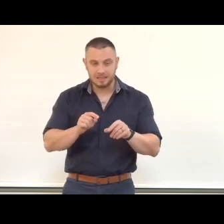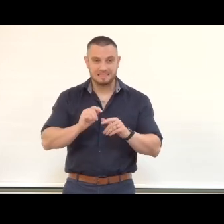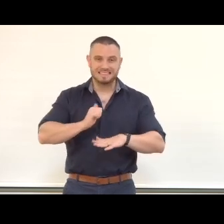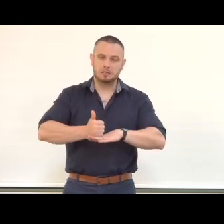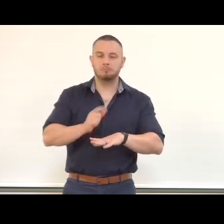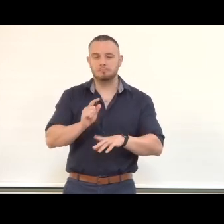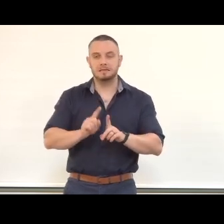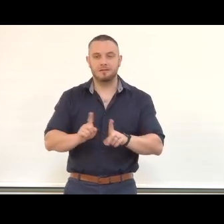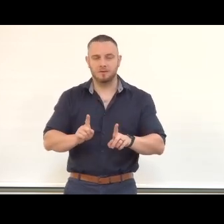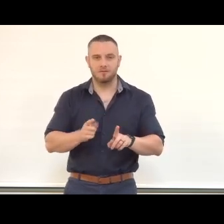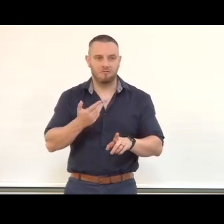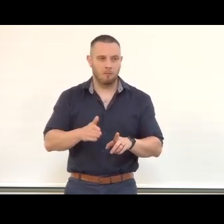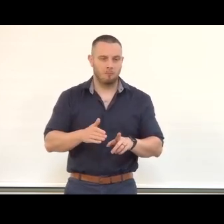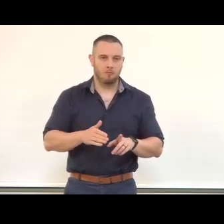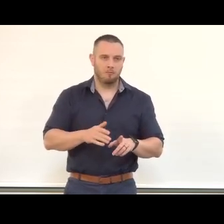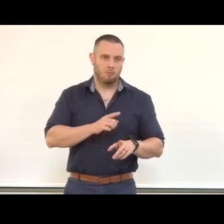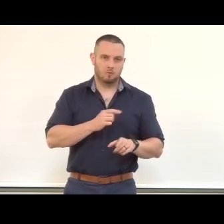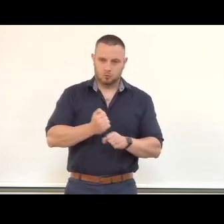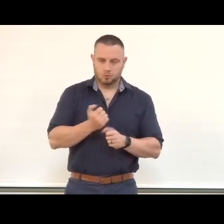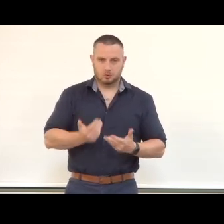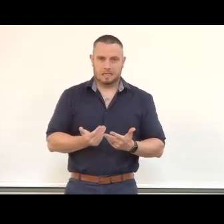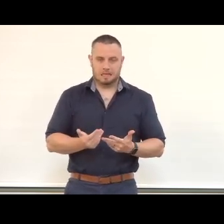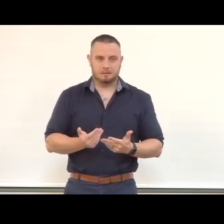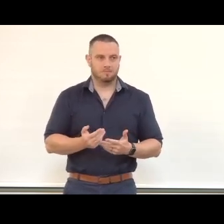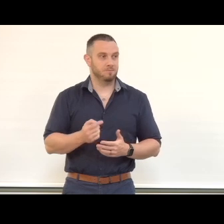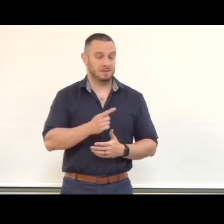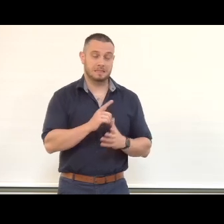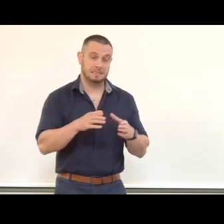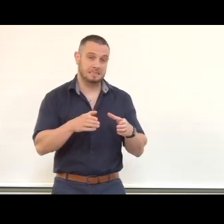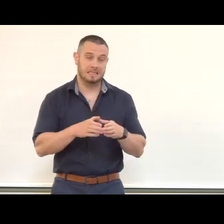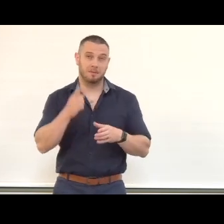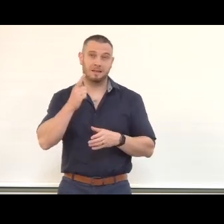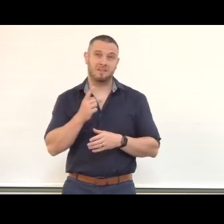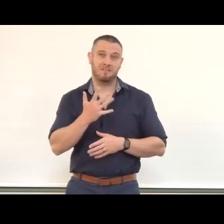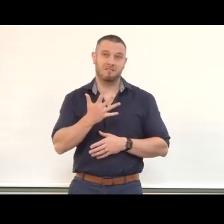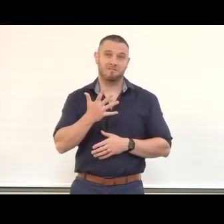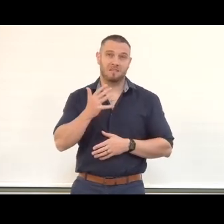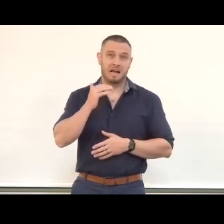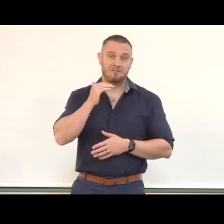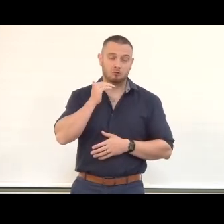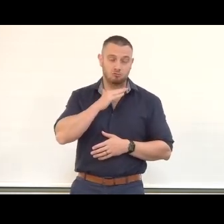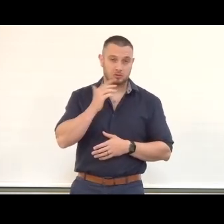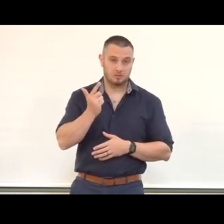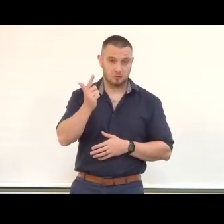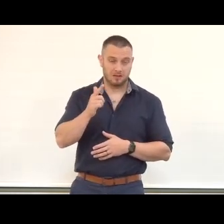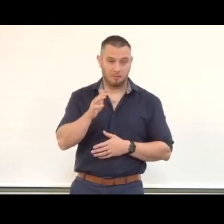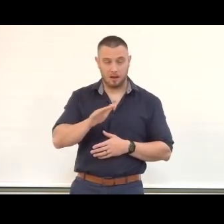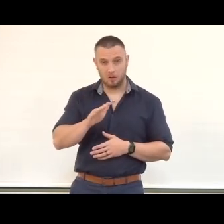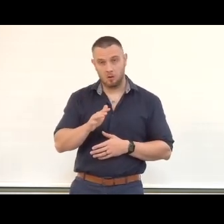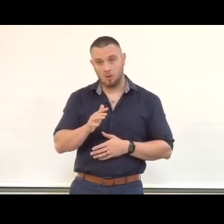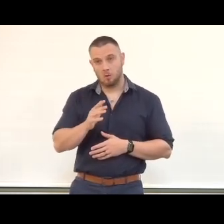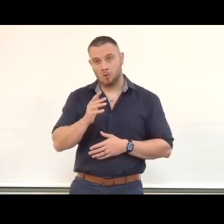little different than we do stuff today. So there was a team of, I think, 5 Analogue astronauts and about a dozen support